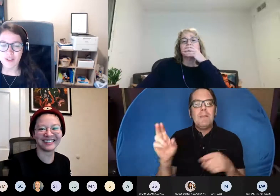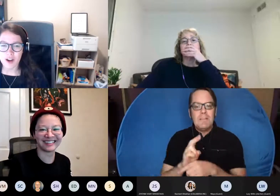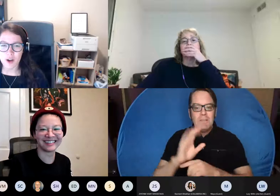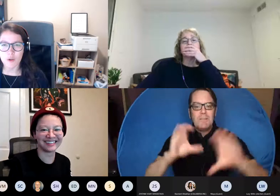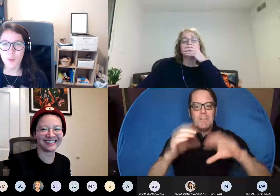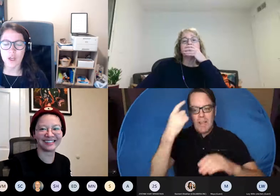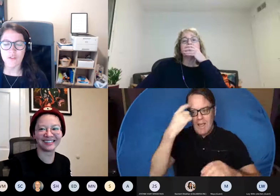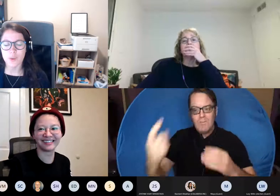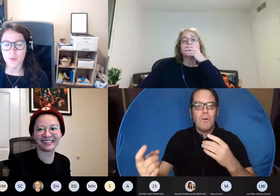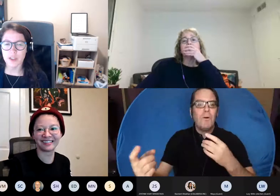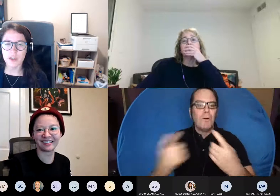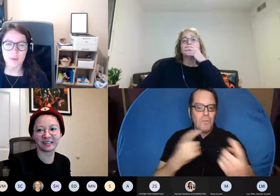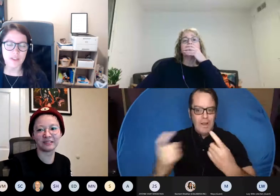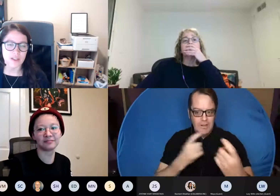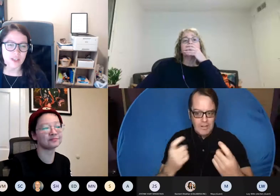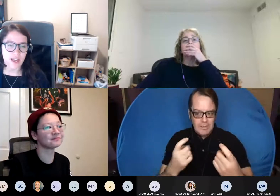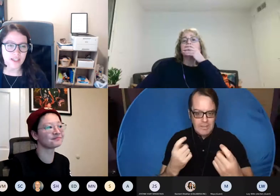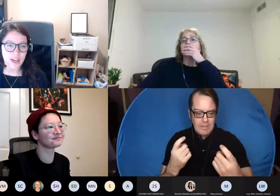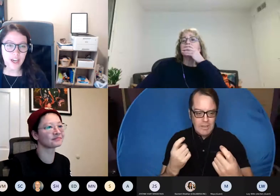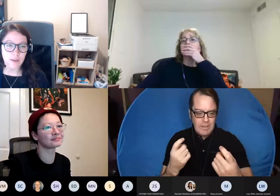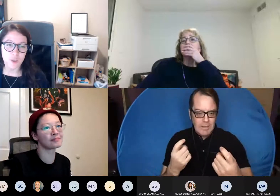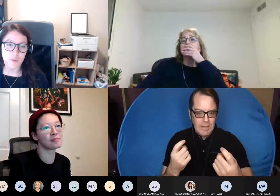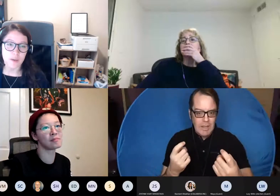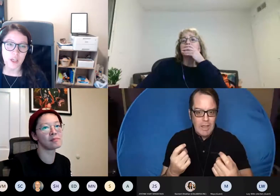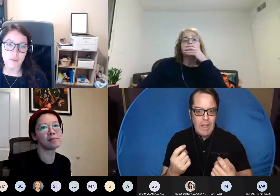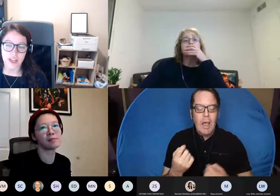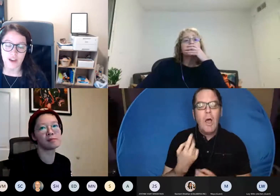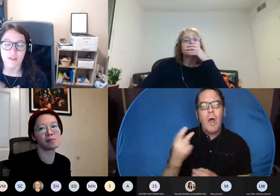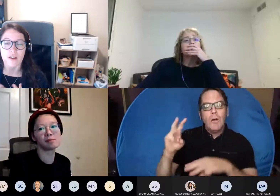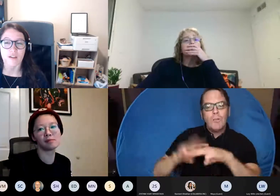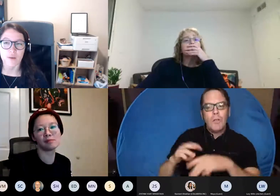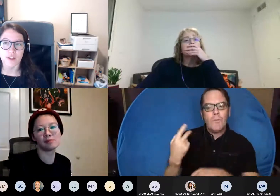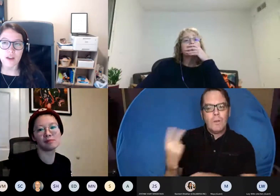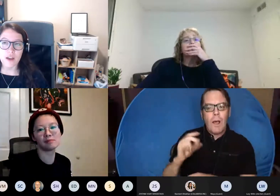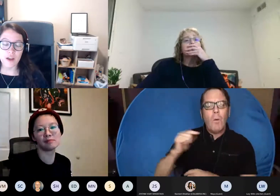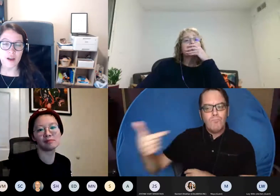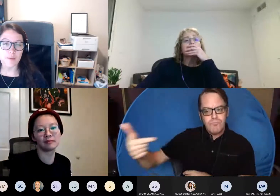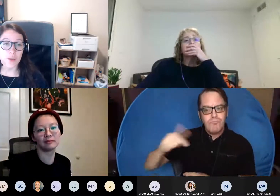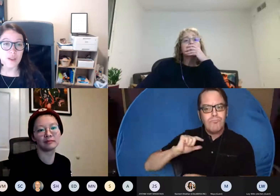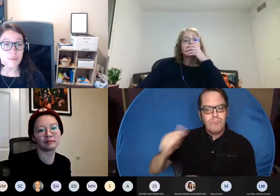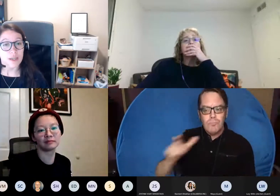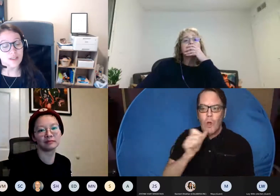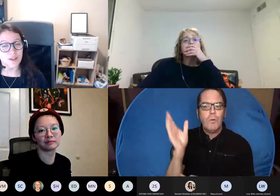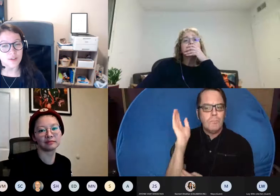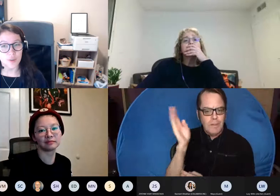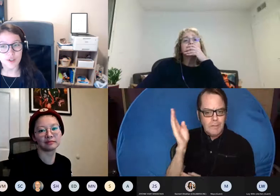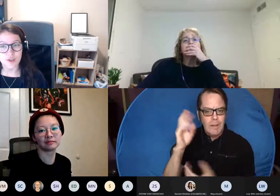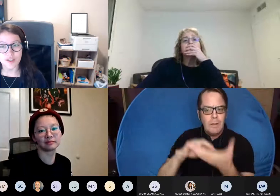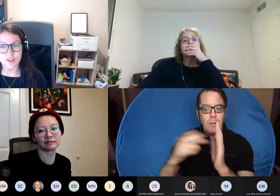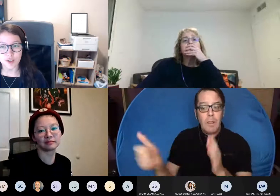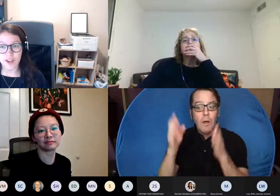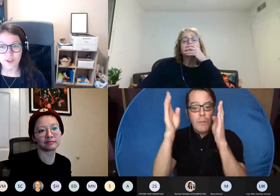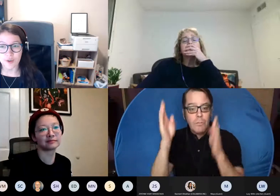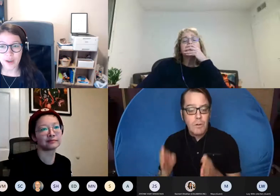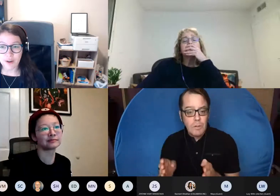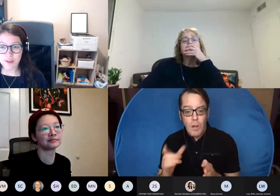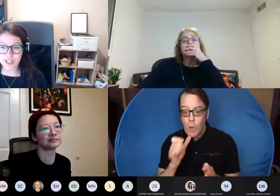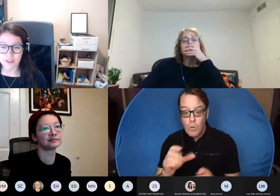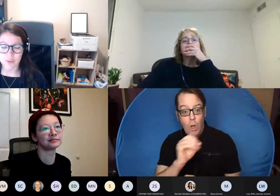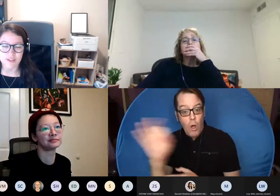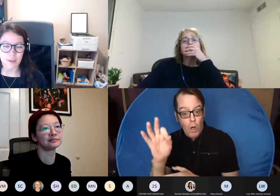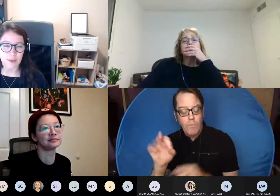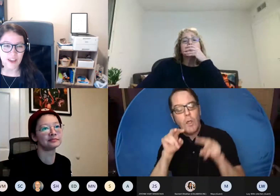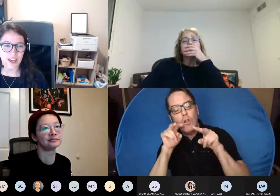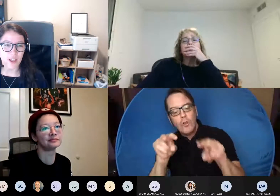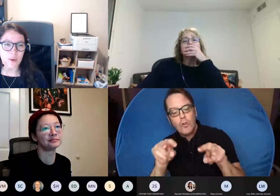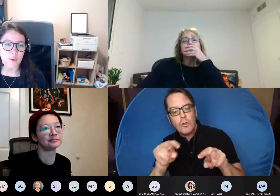be monitoring there. Only one of us will really be presenting at a time, so we'll be able to have the other one doing their best to answer questions in the chat throughout.